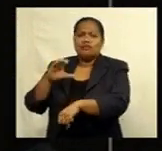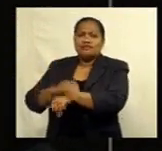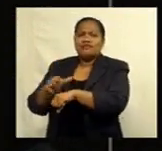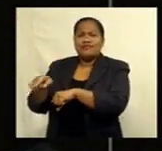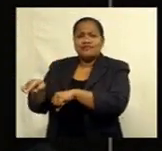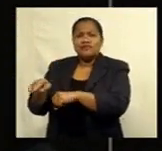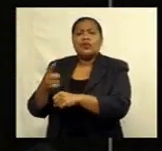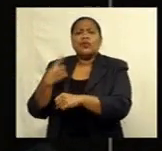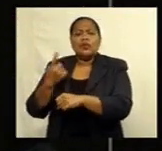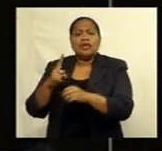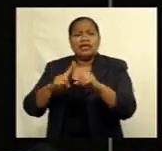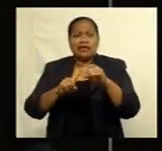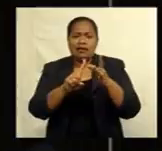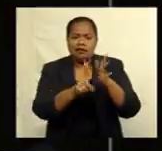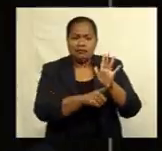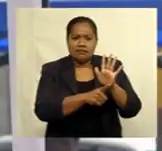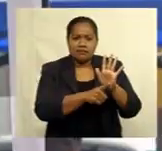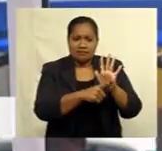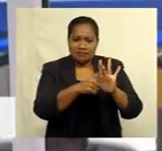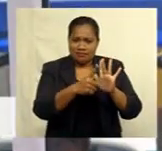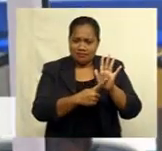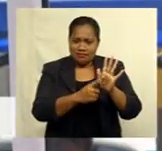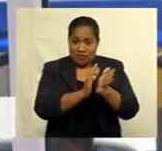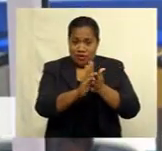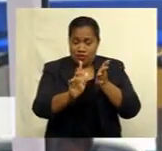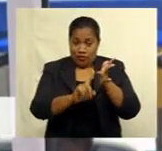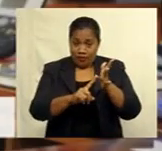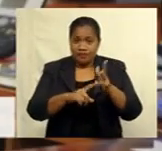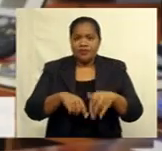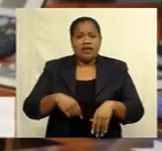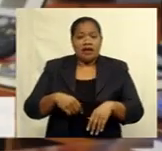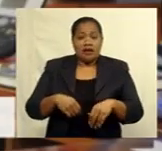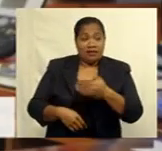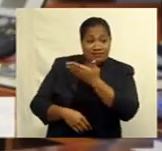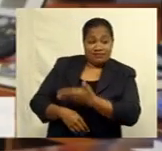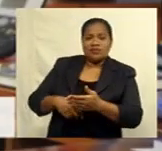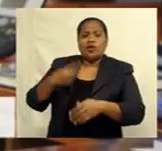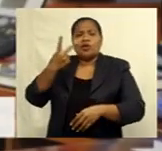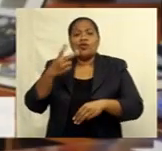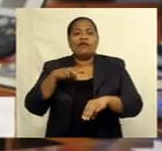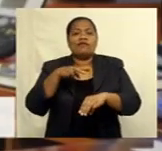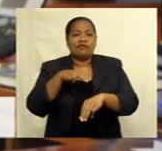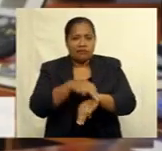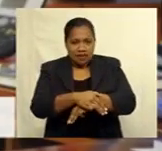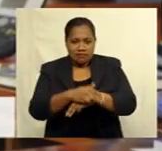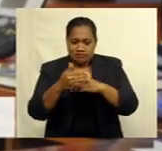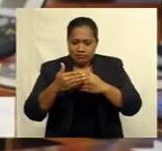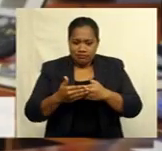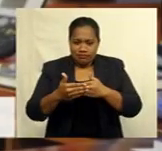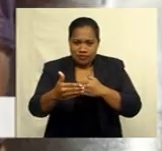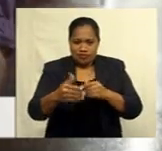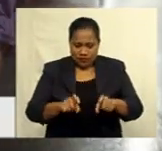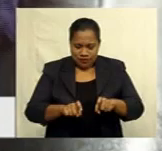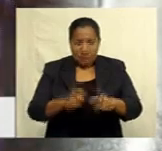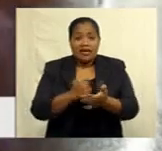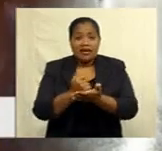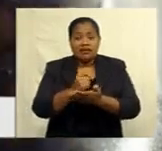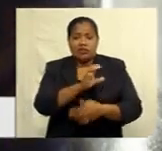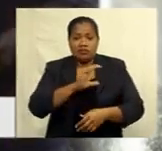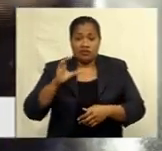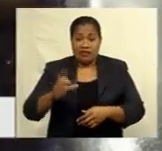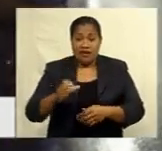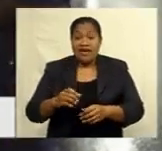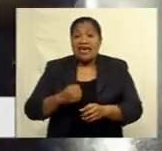Ngilio. Tundravu acted as Commissioner of Police over a 12-month period while Commissioner Ngilio was away overseas for